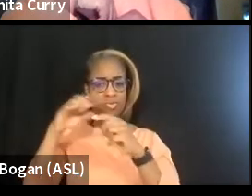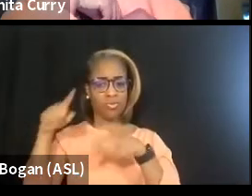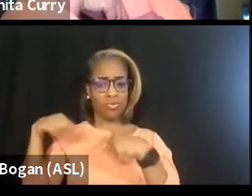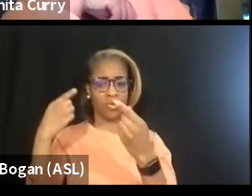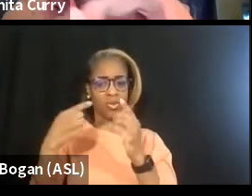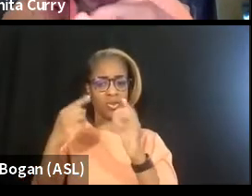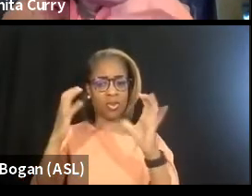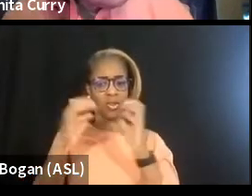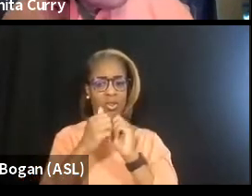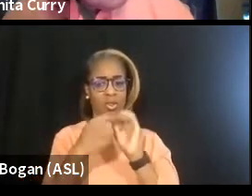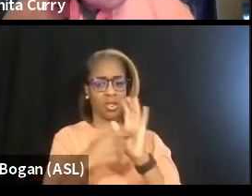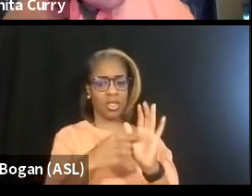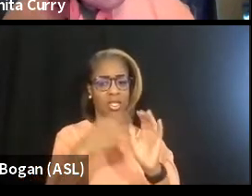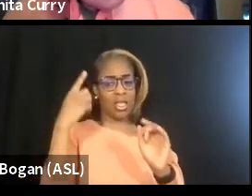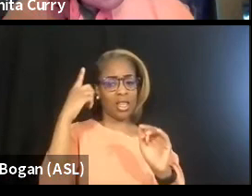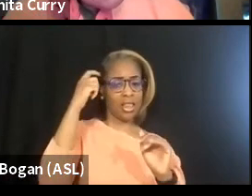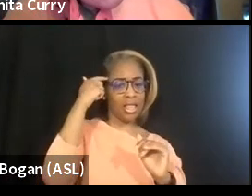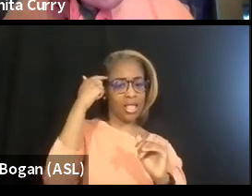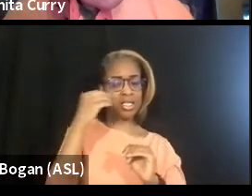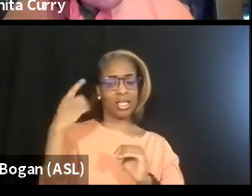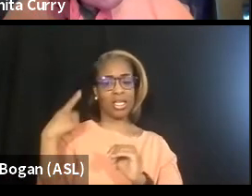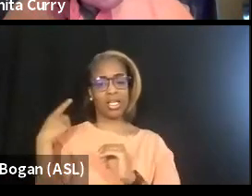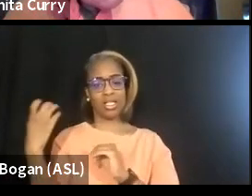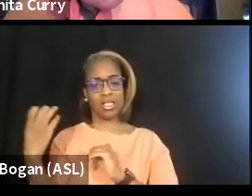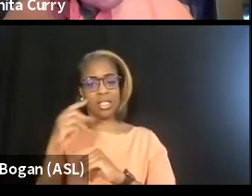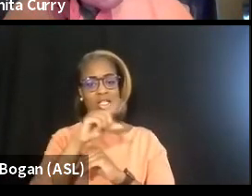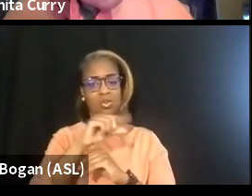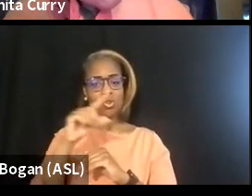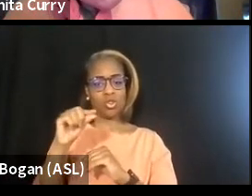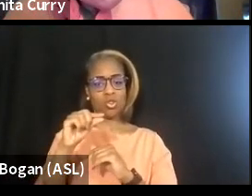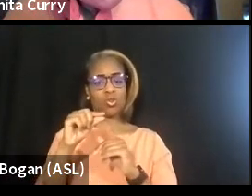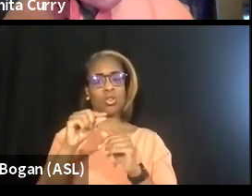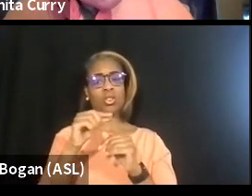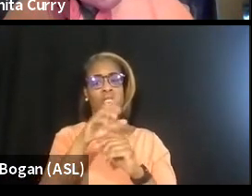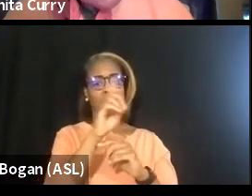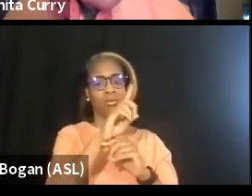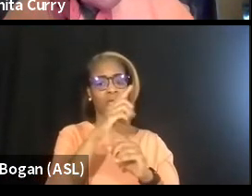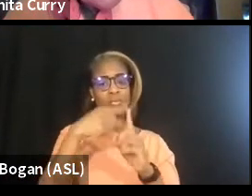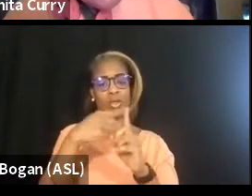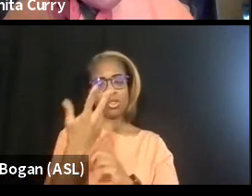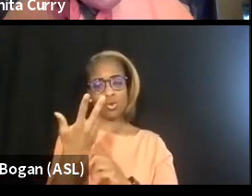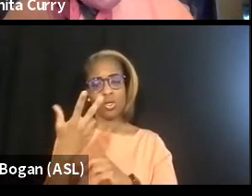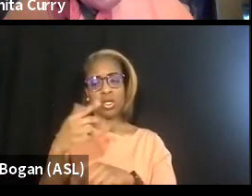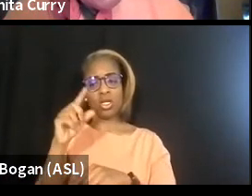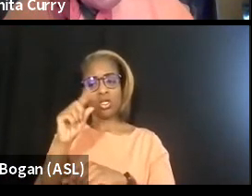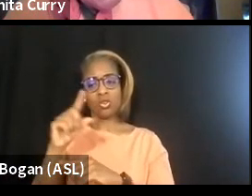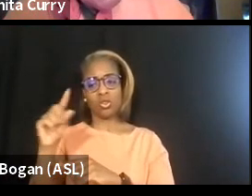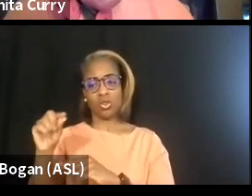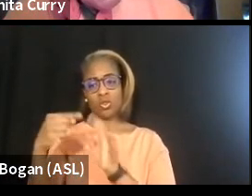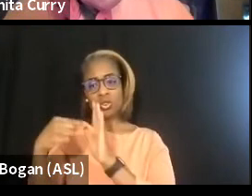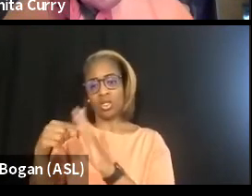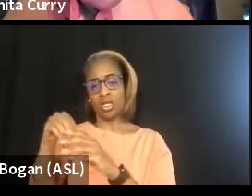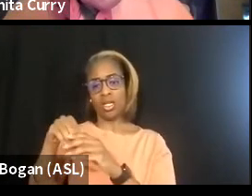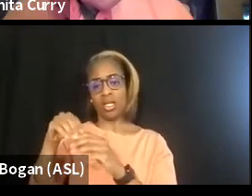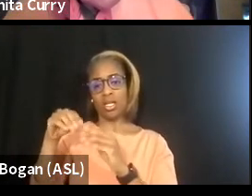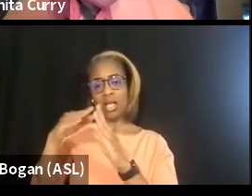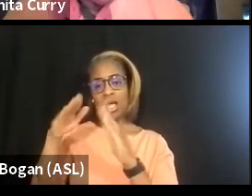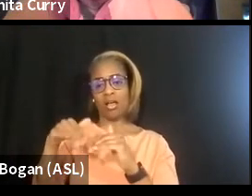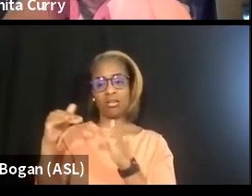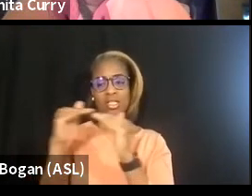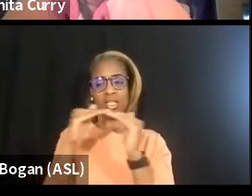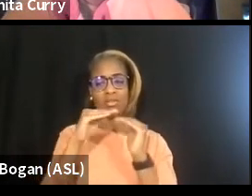representation in Lansing and Washington, 2020 statewide lean, Democratic plus three, 2020 representation in the U.S. House was even,